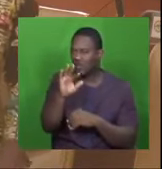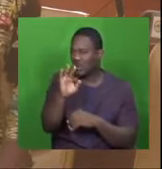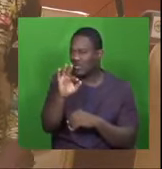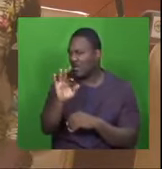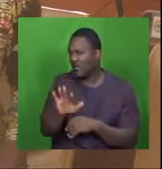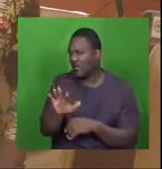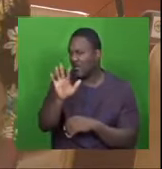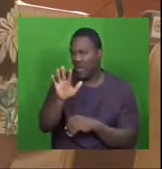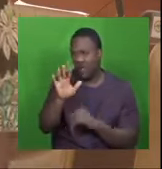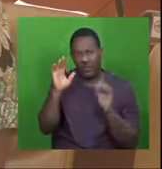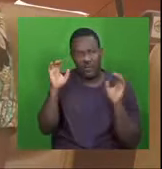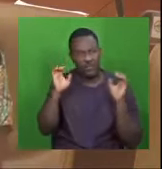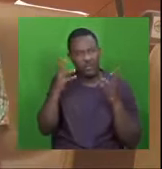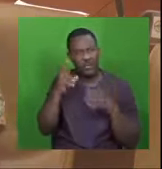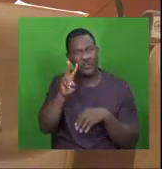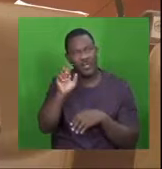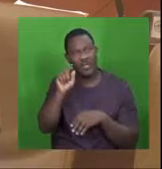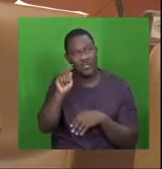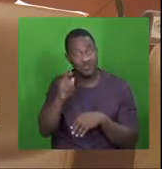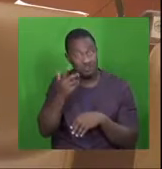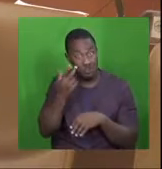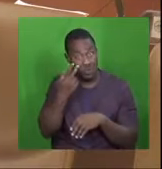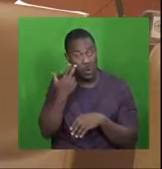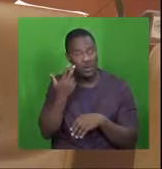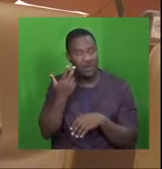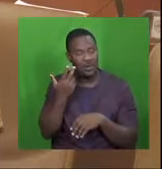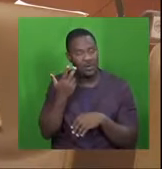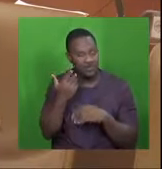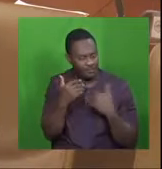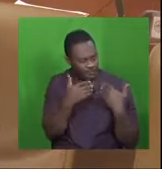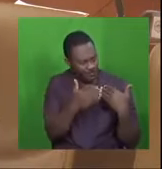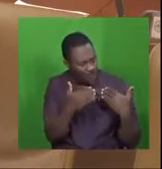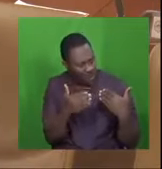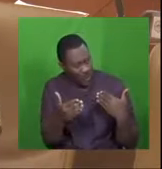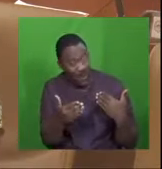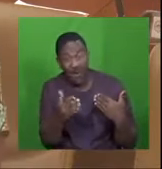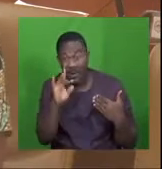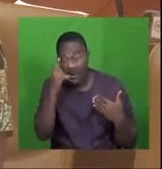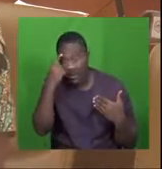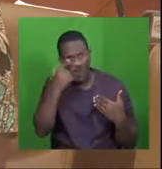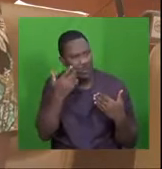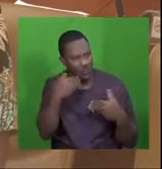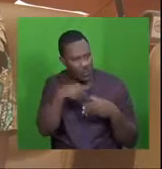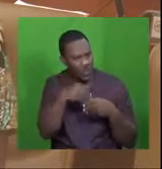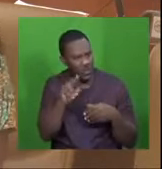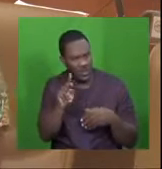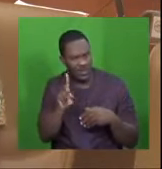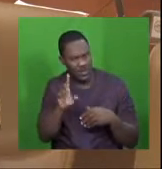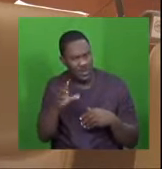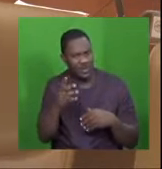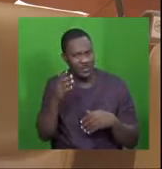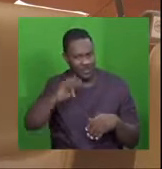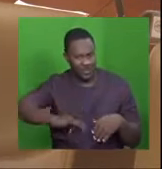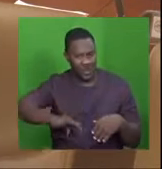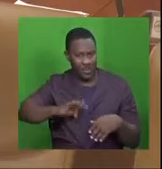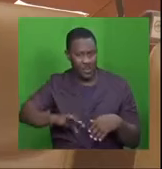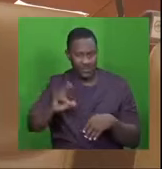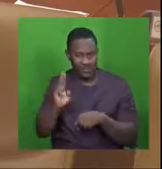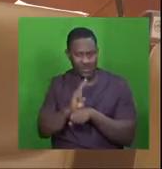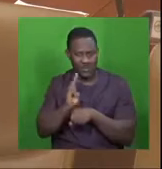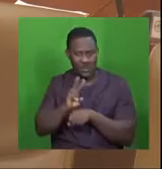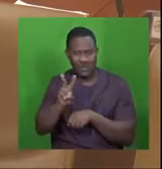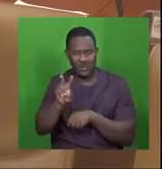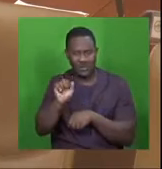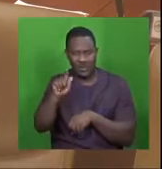1995 event of the VAT. And currently, successive governments, including the previous governments, benefited from the use of